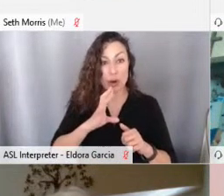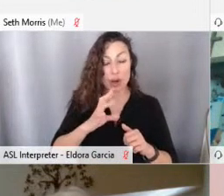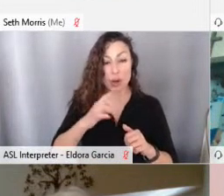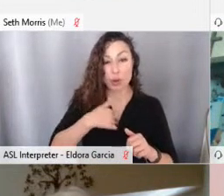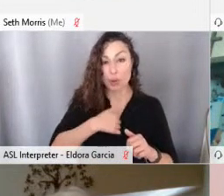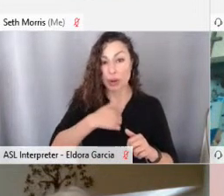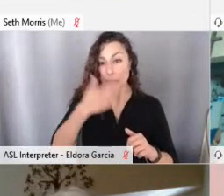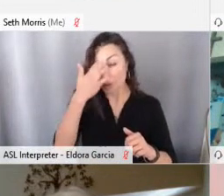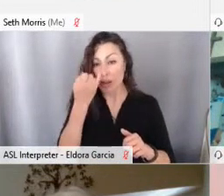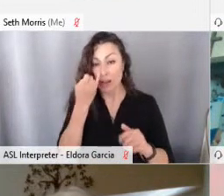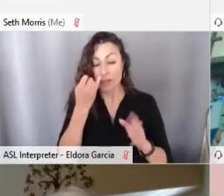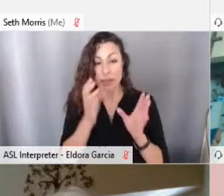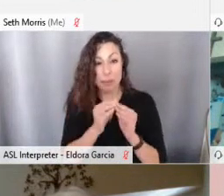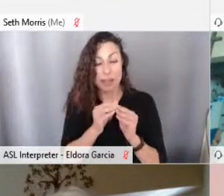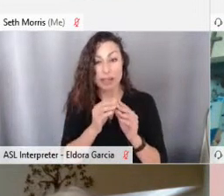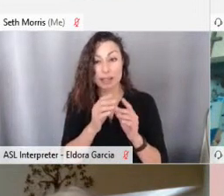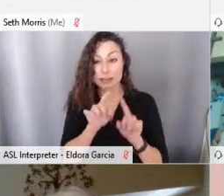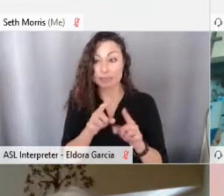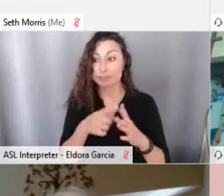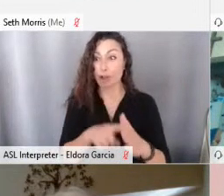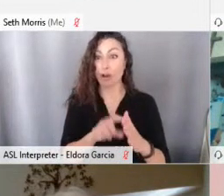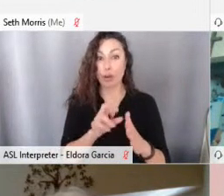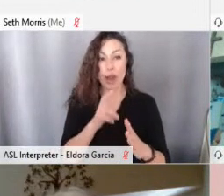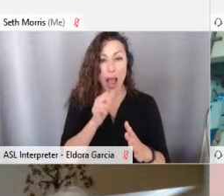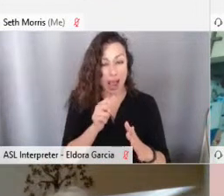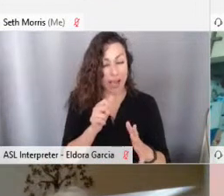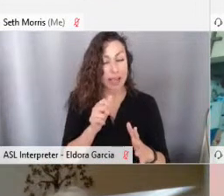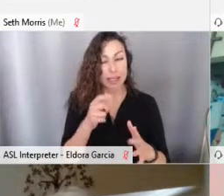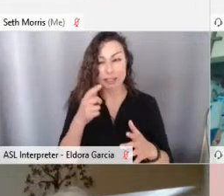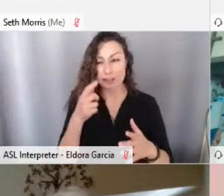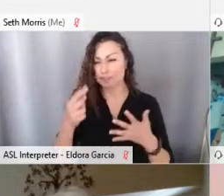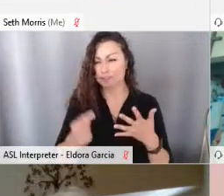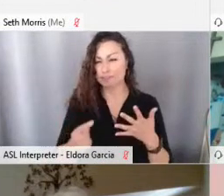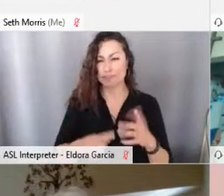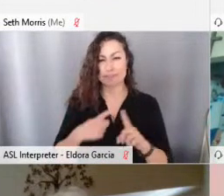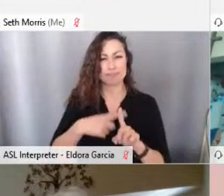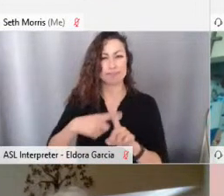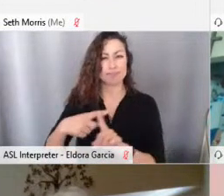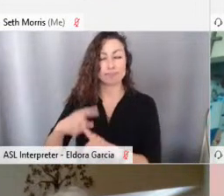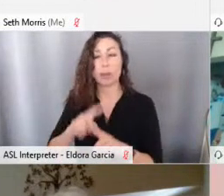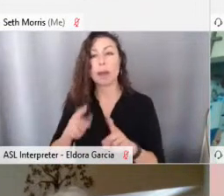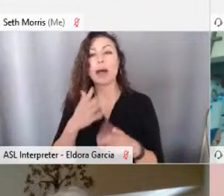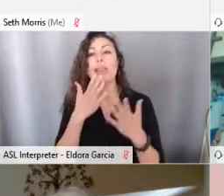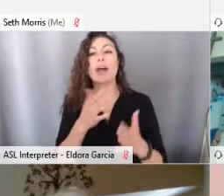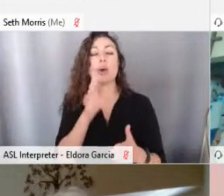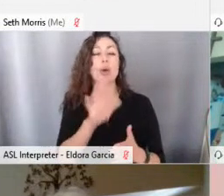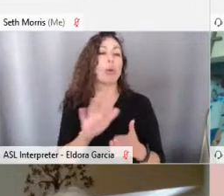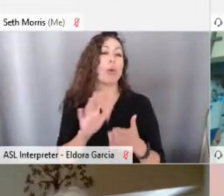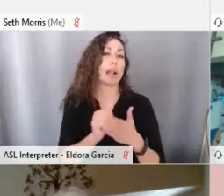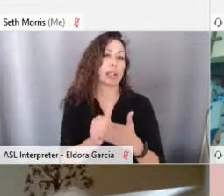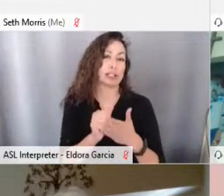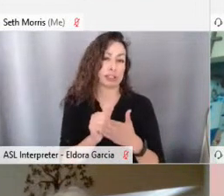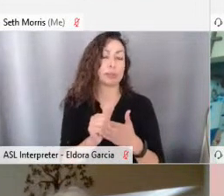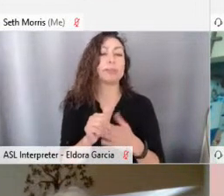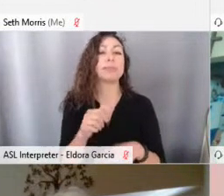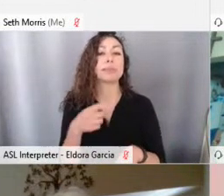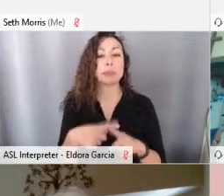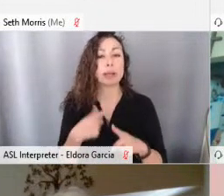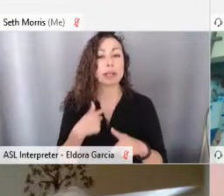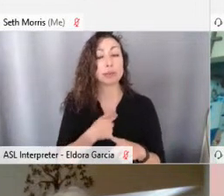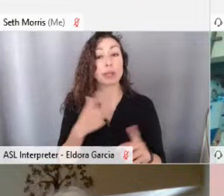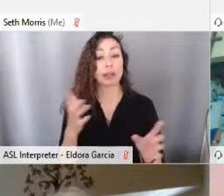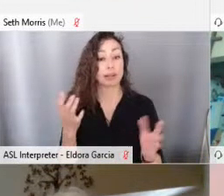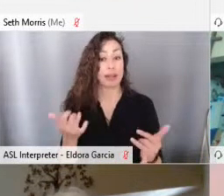We know if the meeting is in session or not. And so I just want to thank you for your leadership on that. And, you know, as we fight